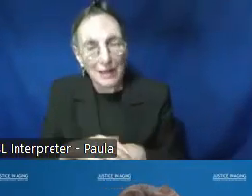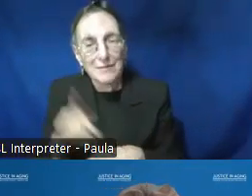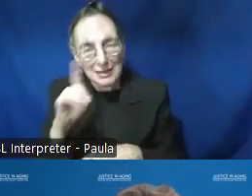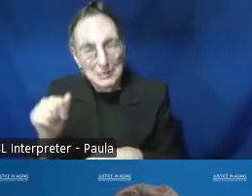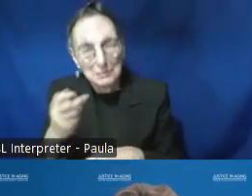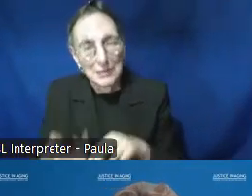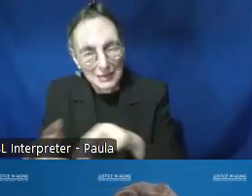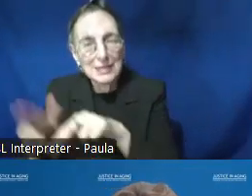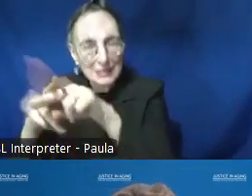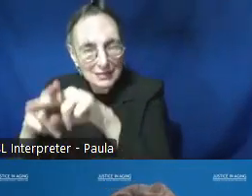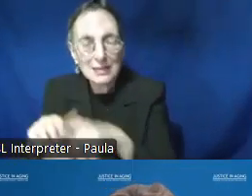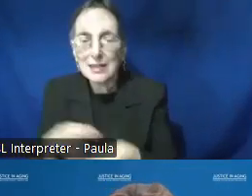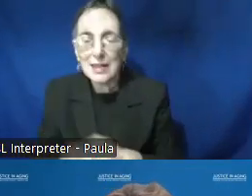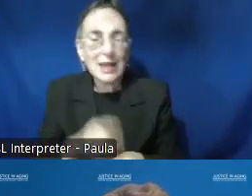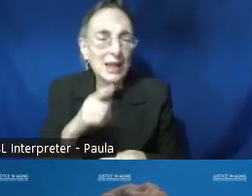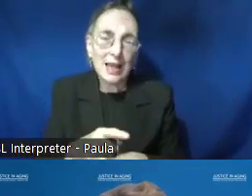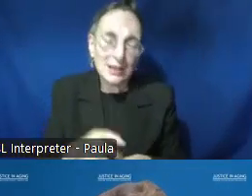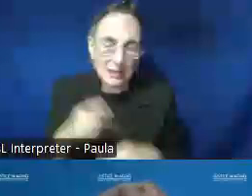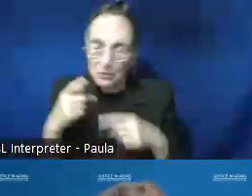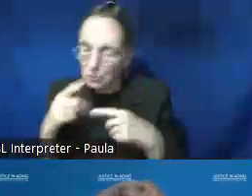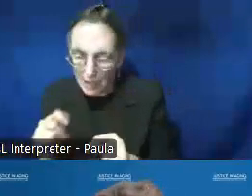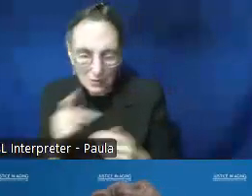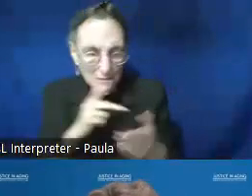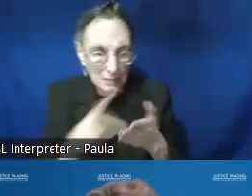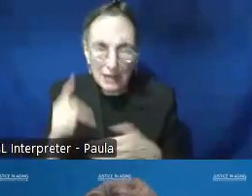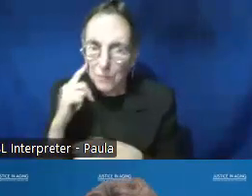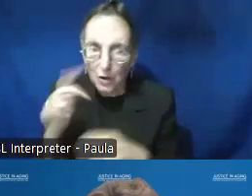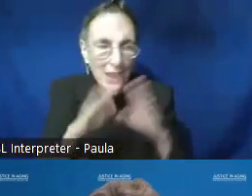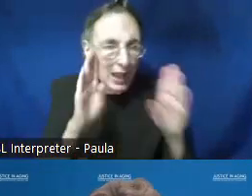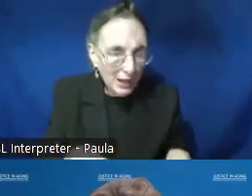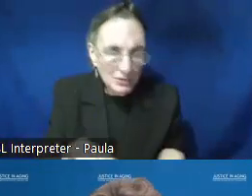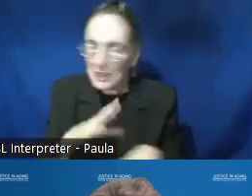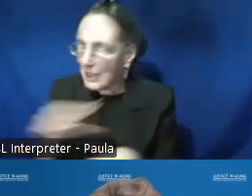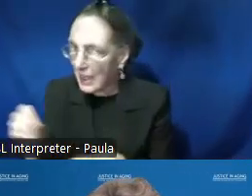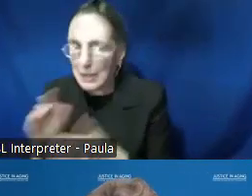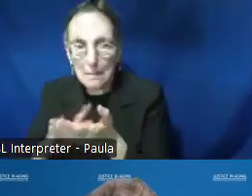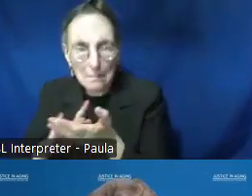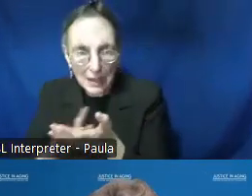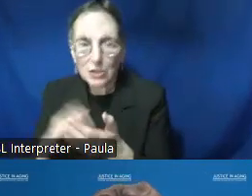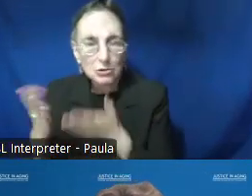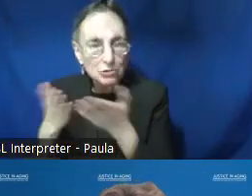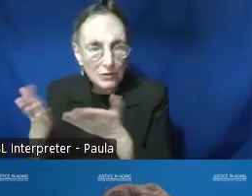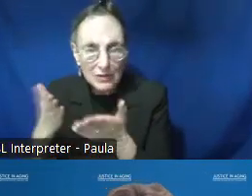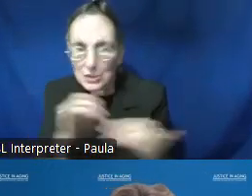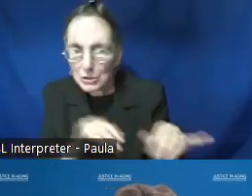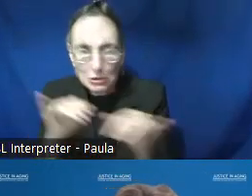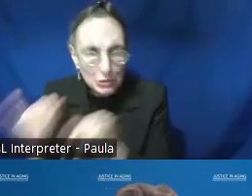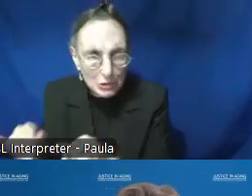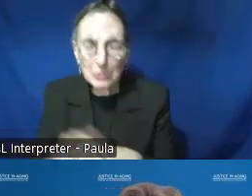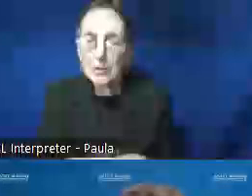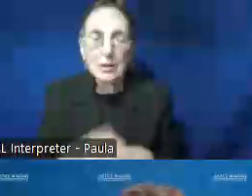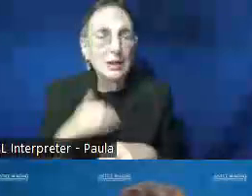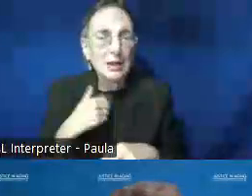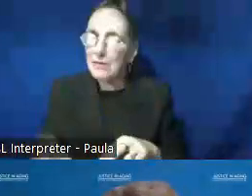dual burden of paying for housing and either healthcare or other needed supportive services, having